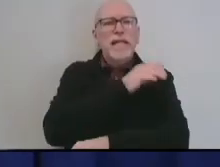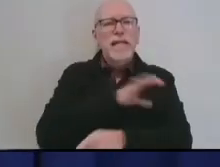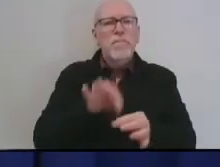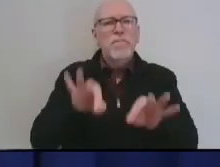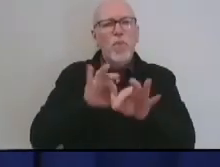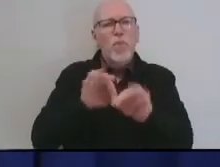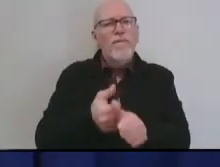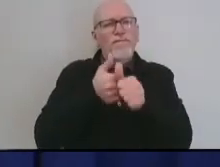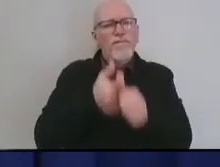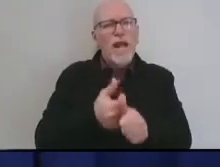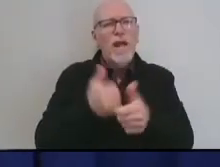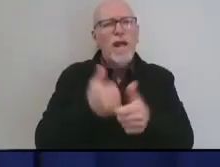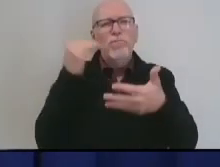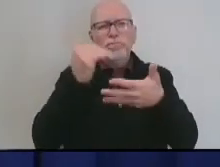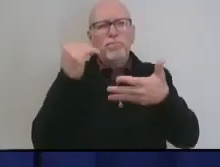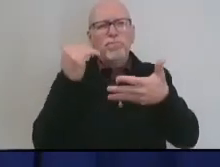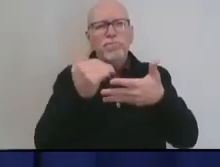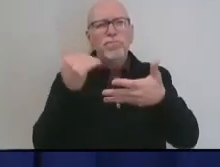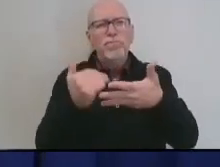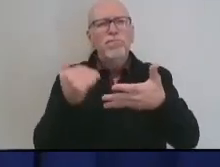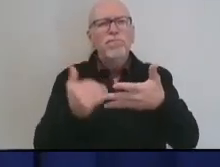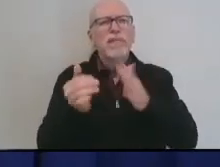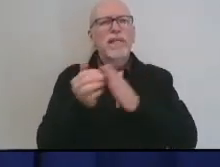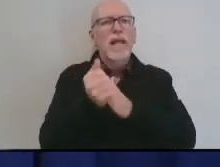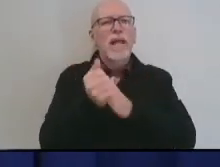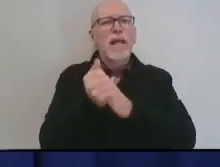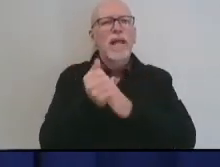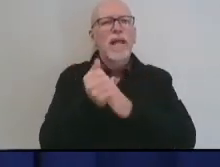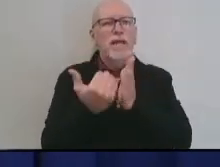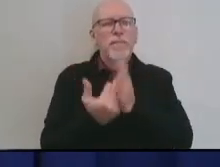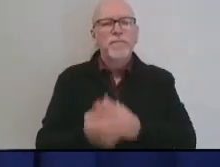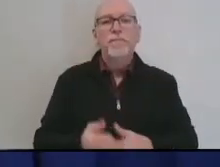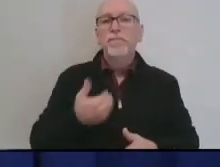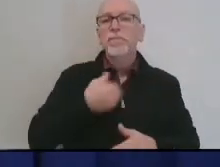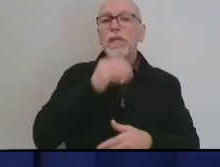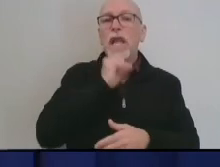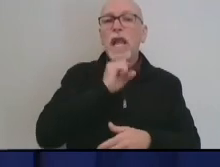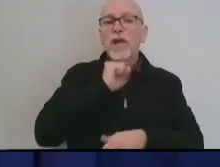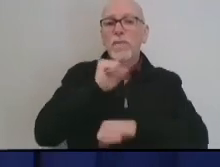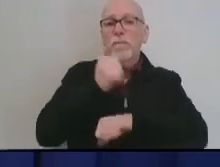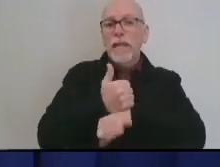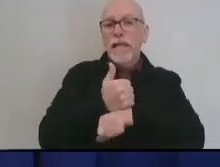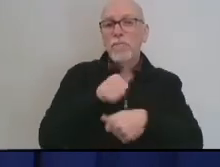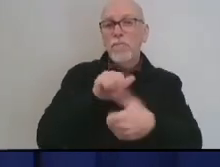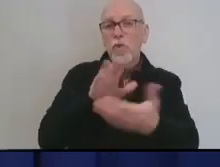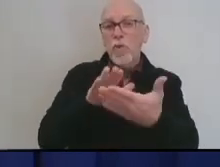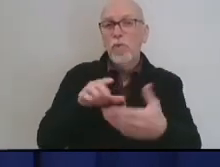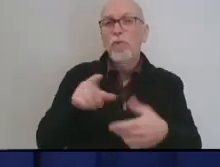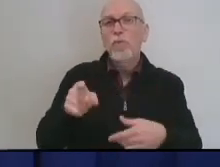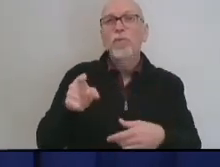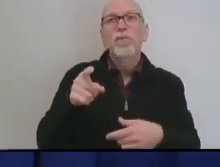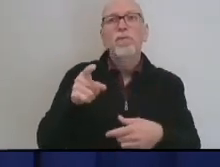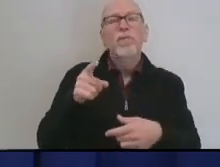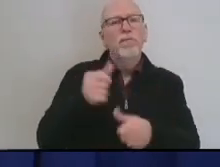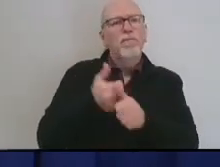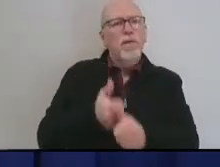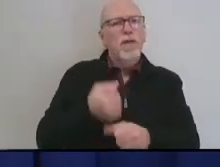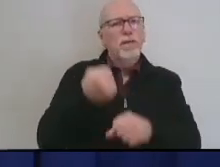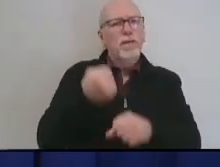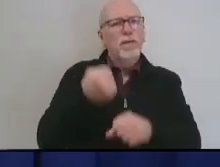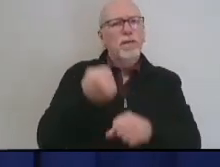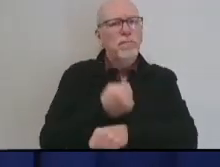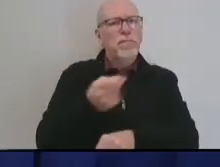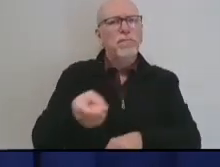eligibility guidelines. Our age-based approach is driven by data and is designed to prevent